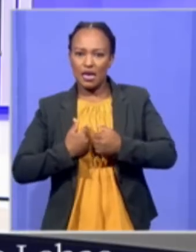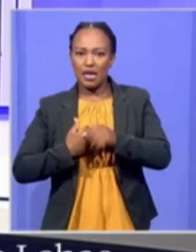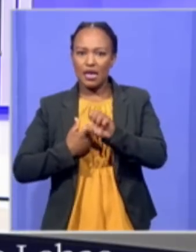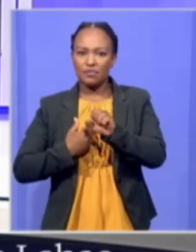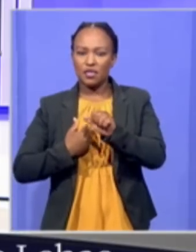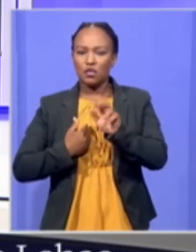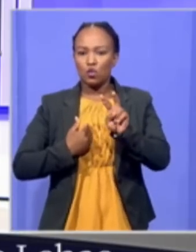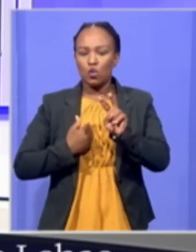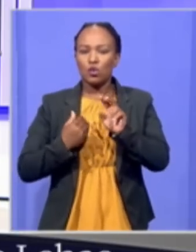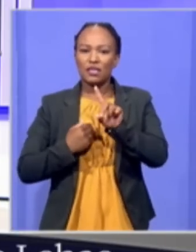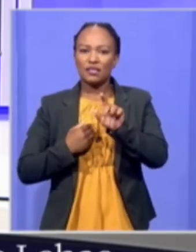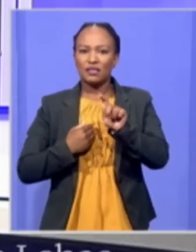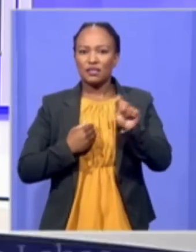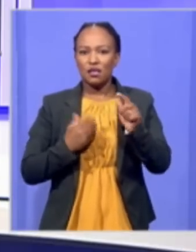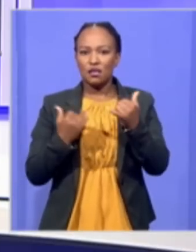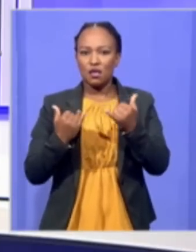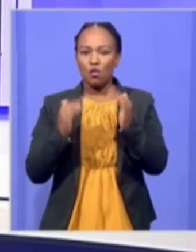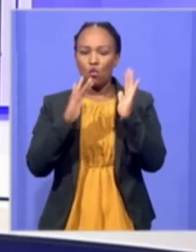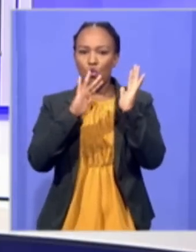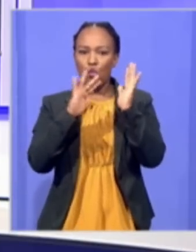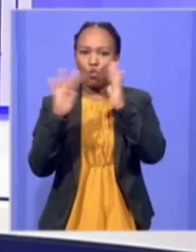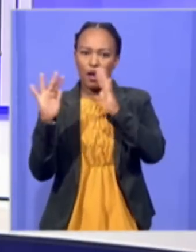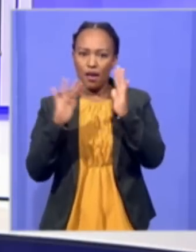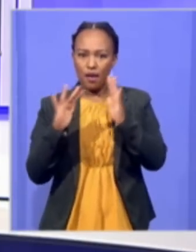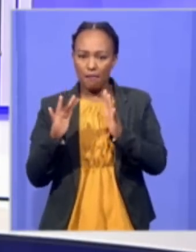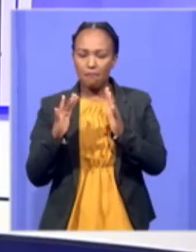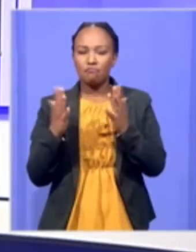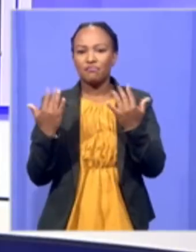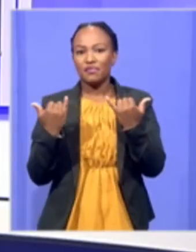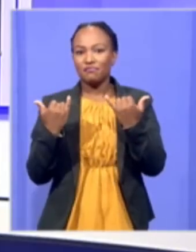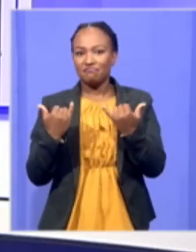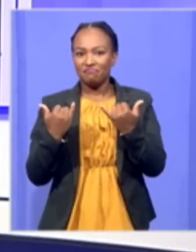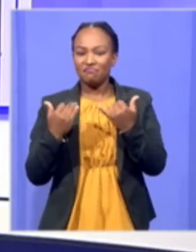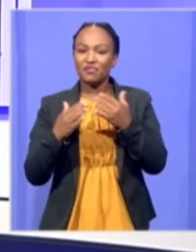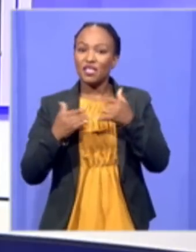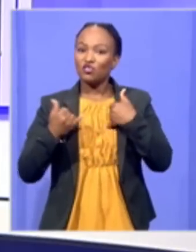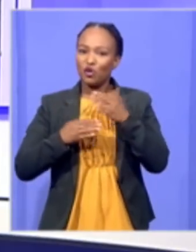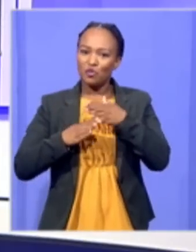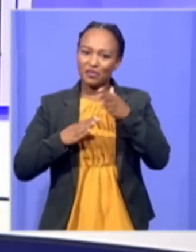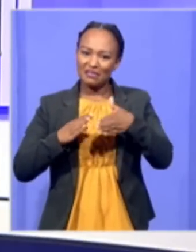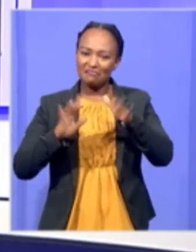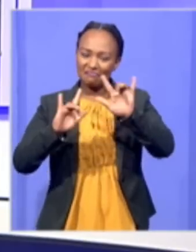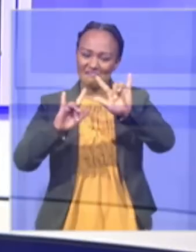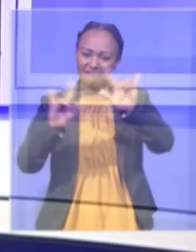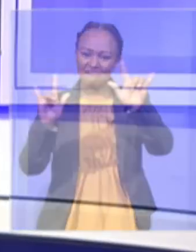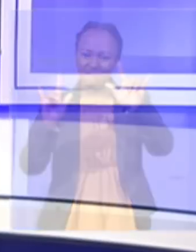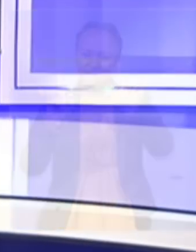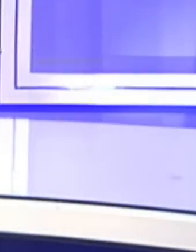SABC Lehae gape ya le go latela kakanyo ya maemo a boso mafelelo a beke ya mabotse hle.